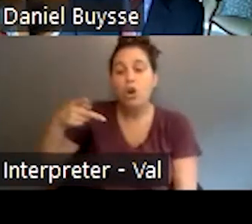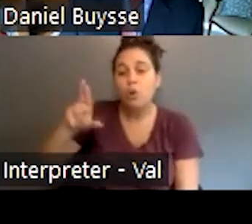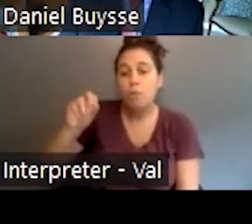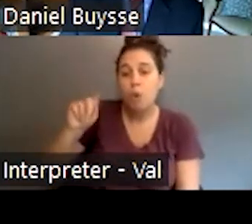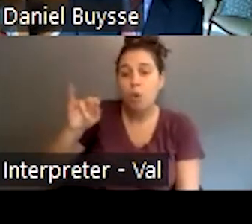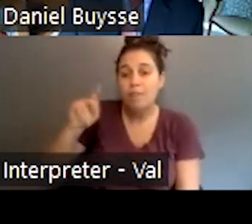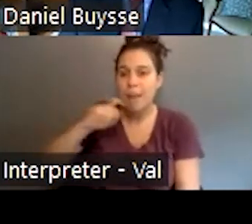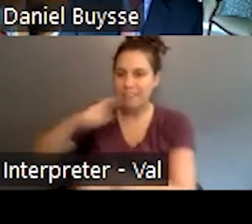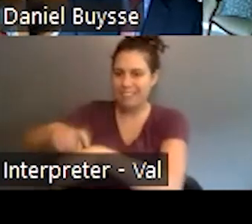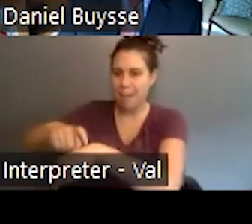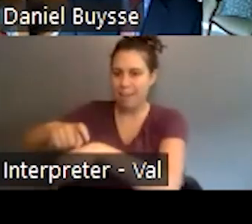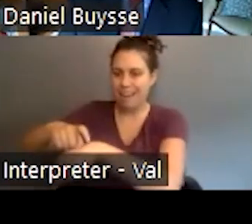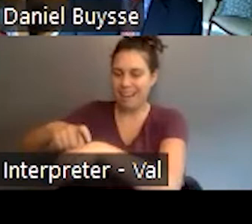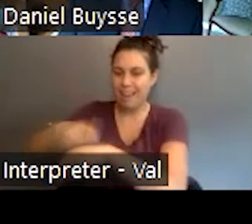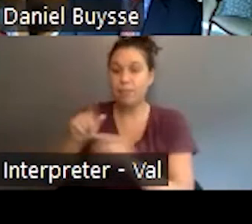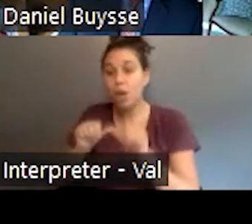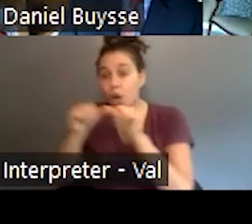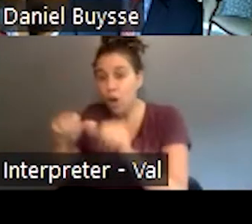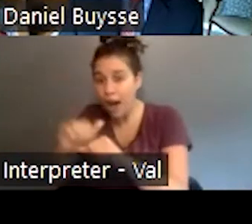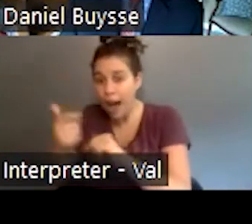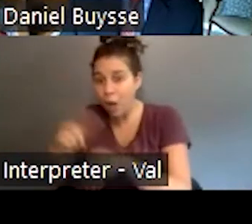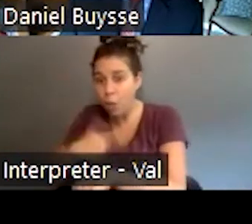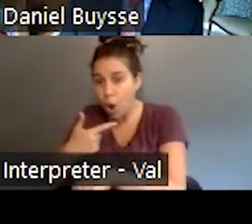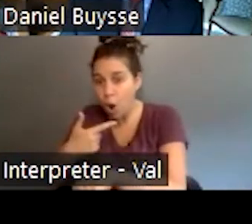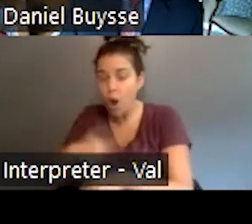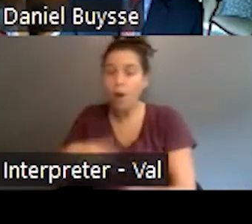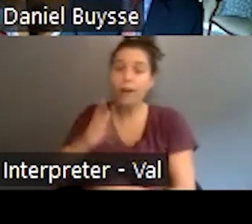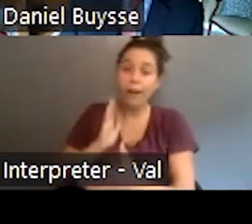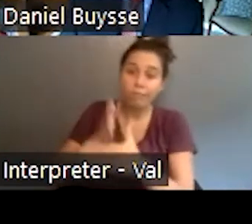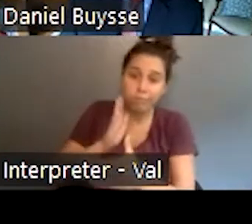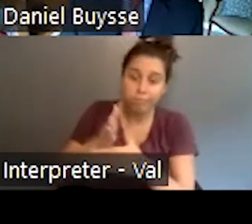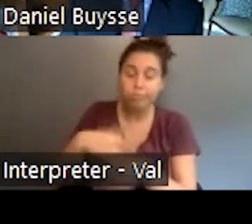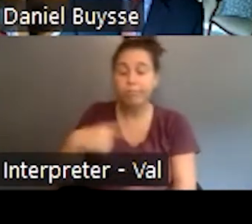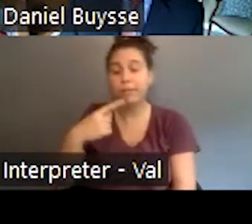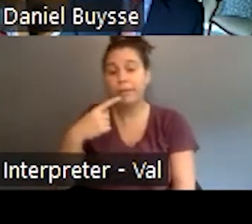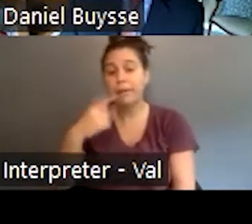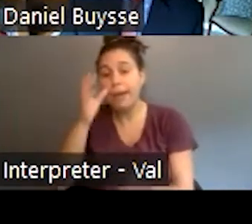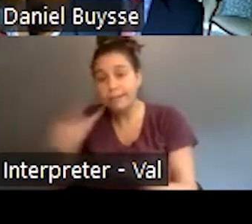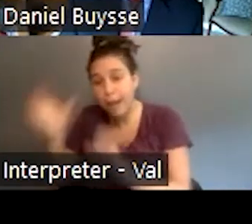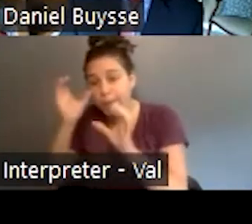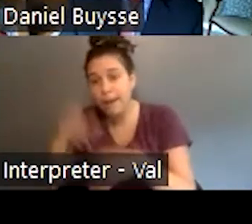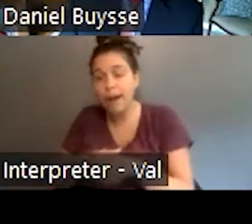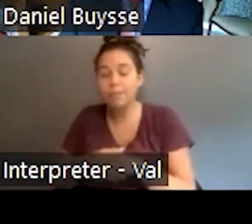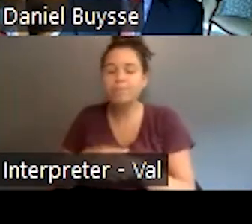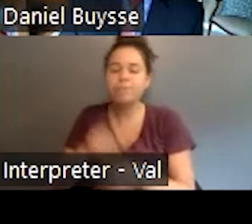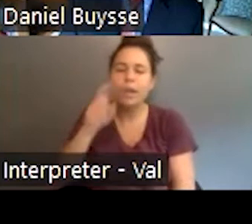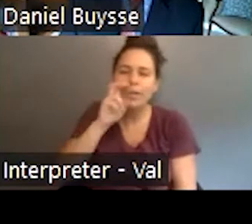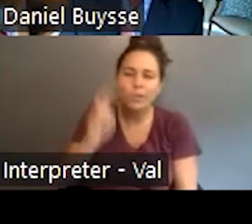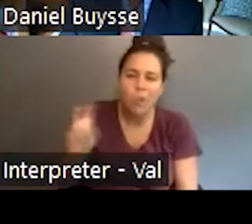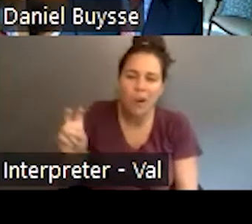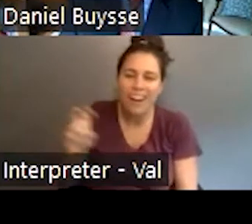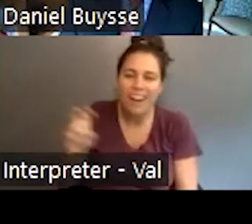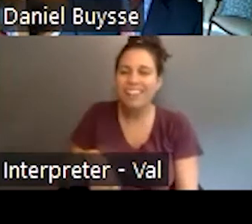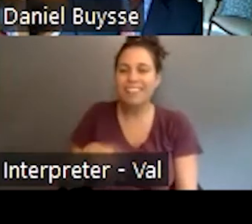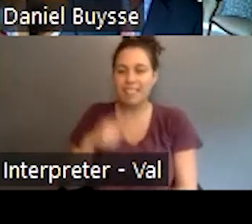sleep duration, no frequent insomnia is similar to our dimension of efficiency. Now, snoring is something in the sleep